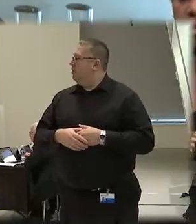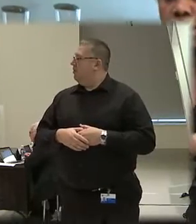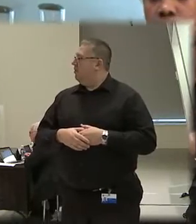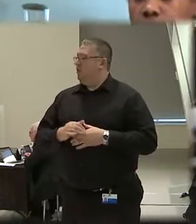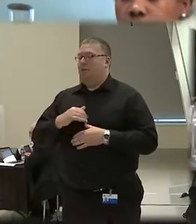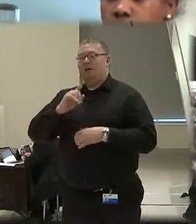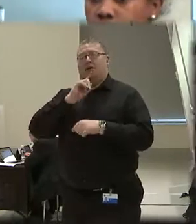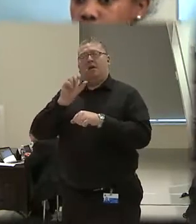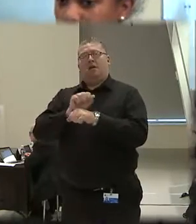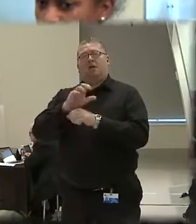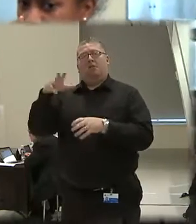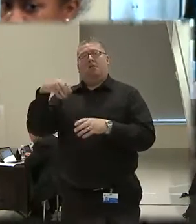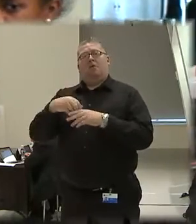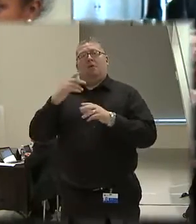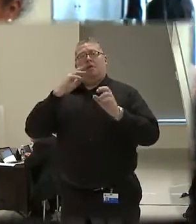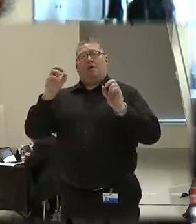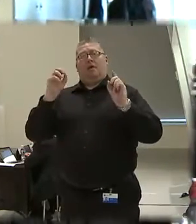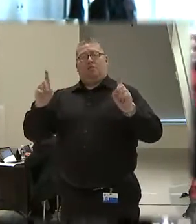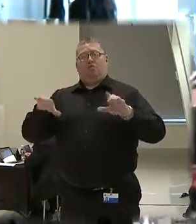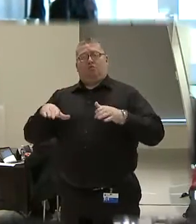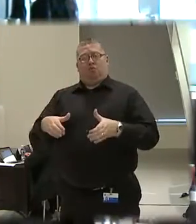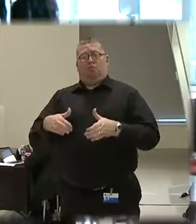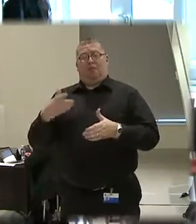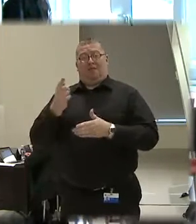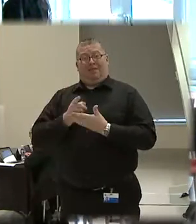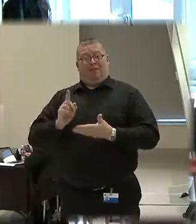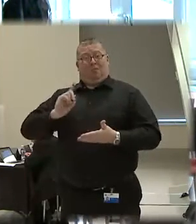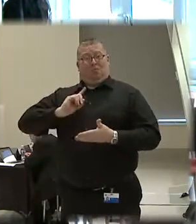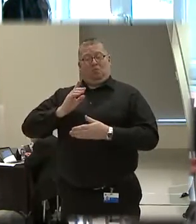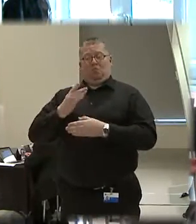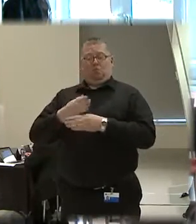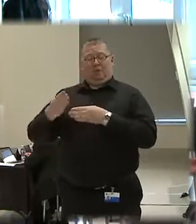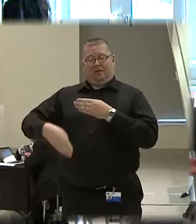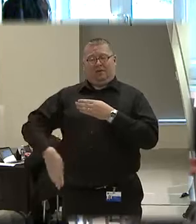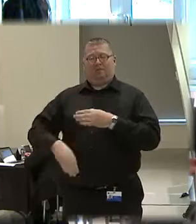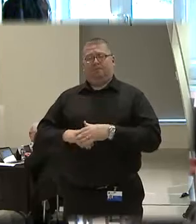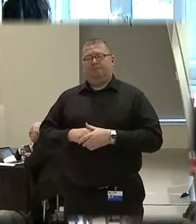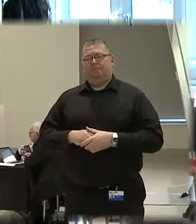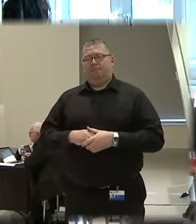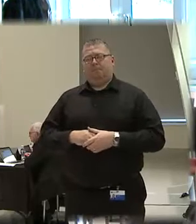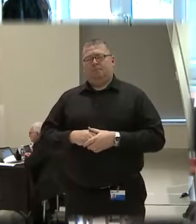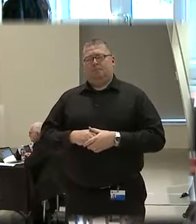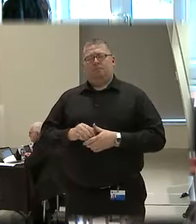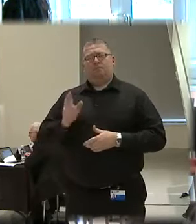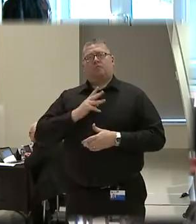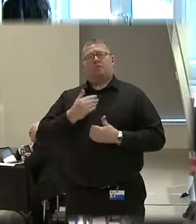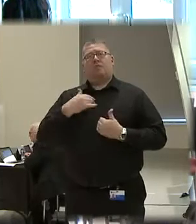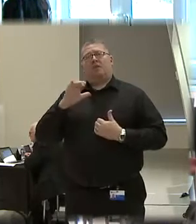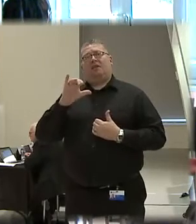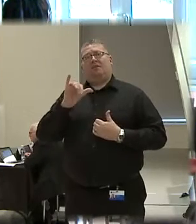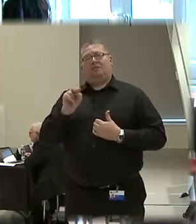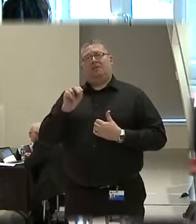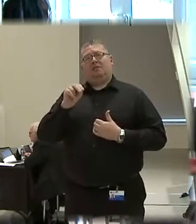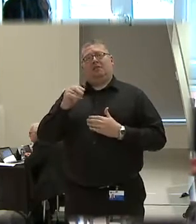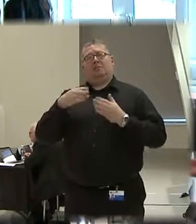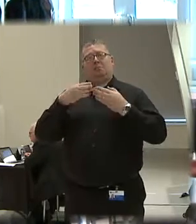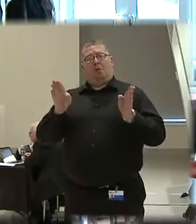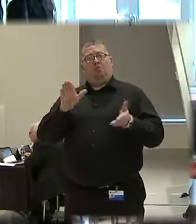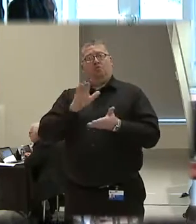actually participated in an educational series last week in which we had a Cincinnati public school